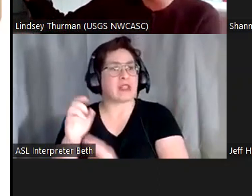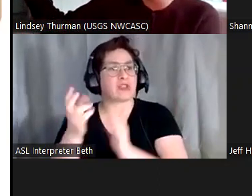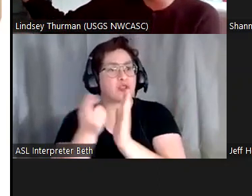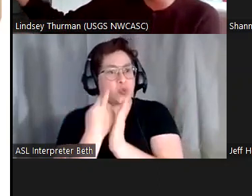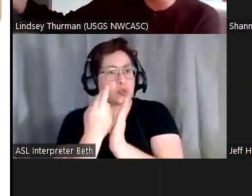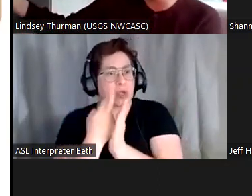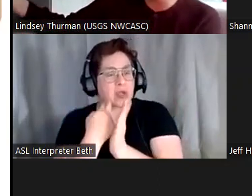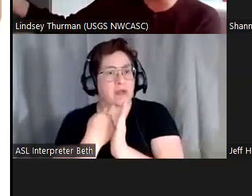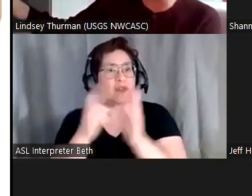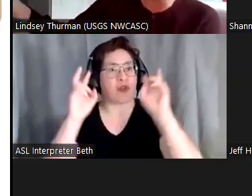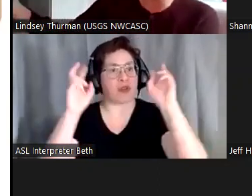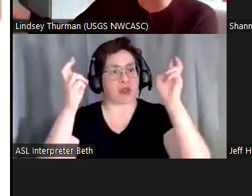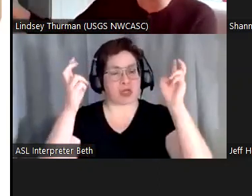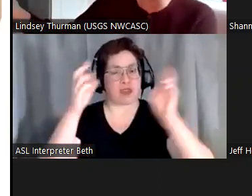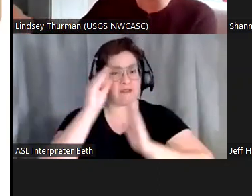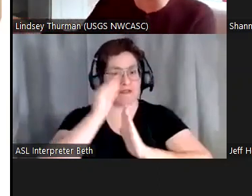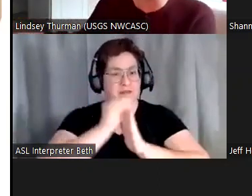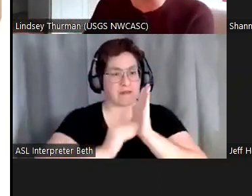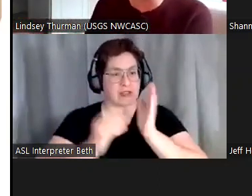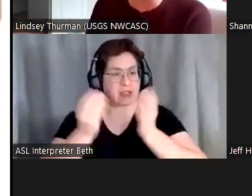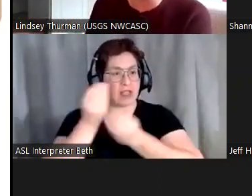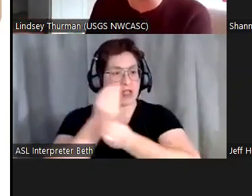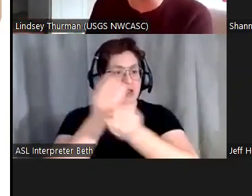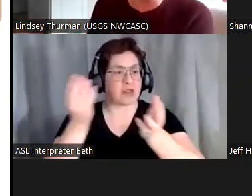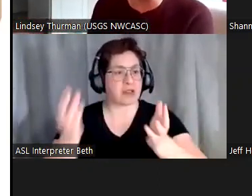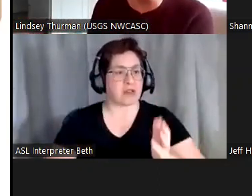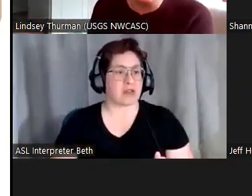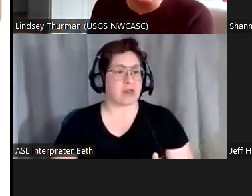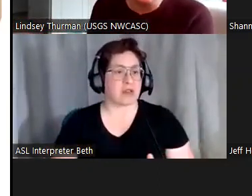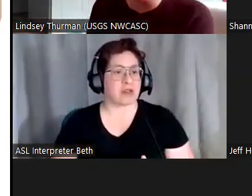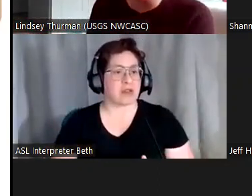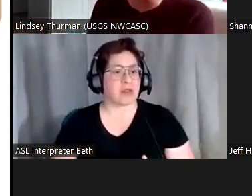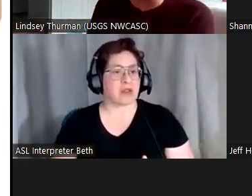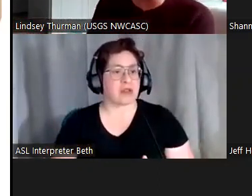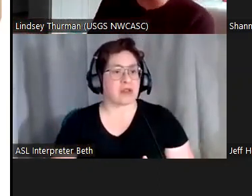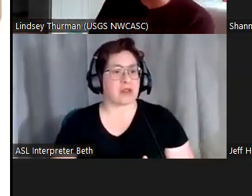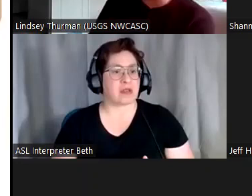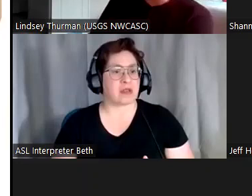information, and you also have the opportunity to provide the strength of evidence.